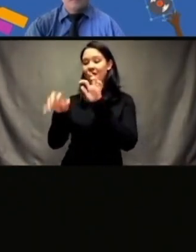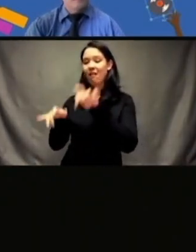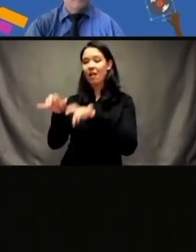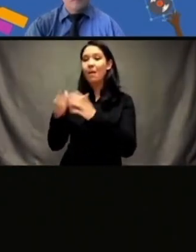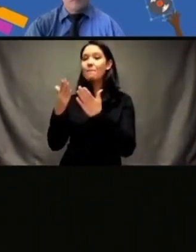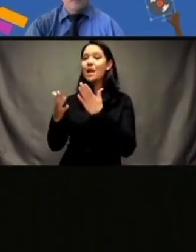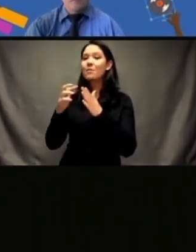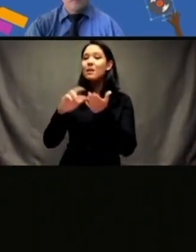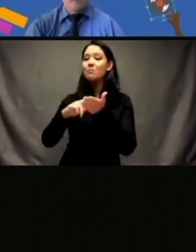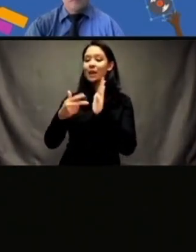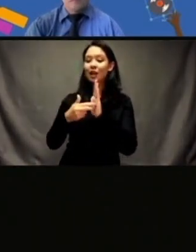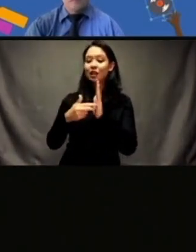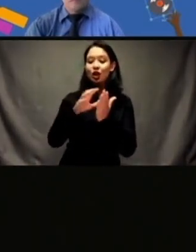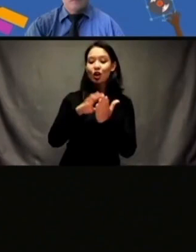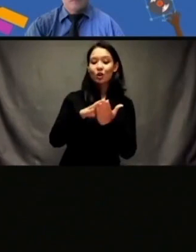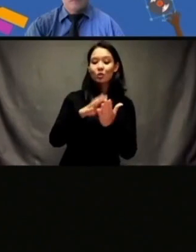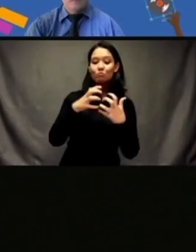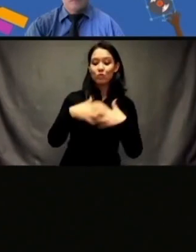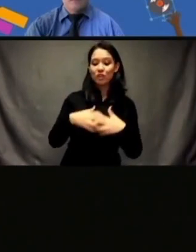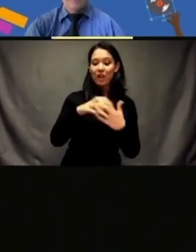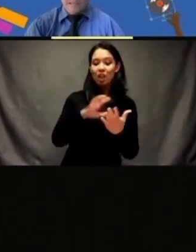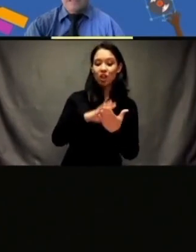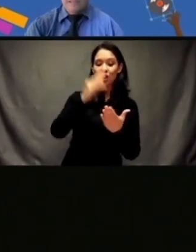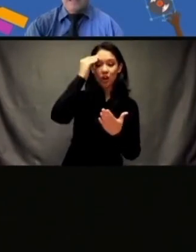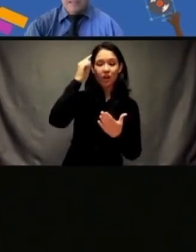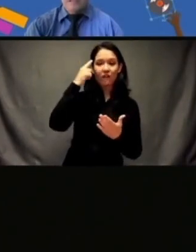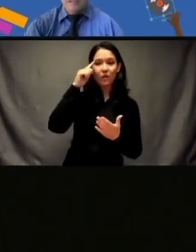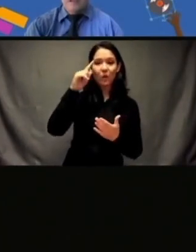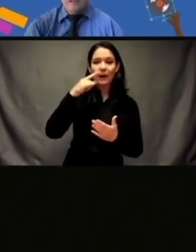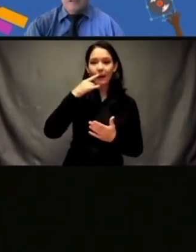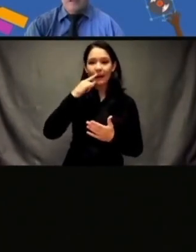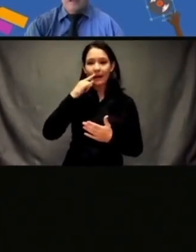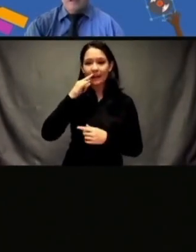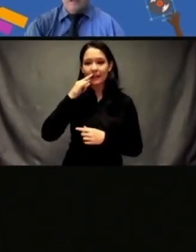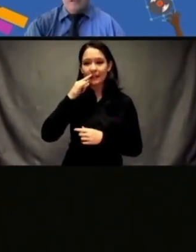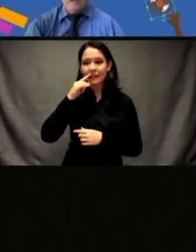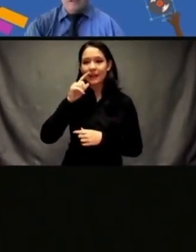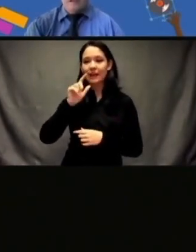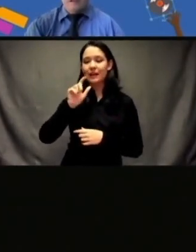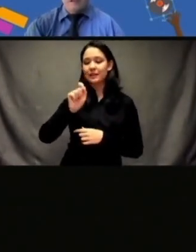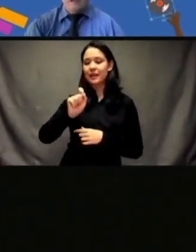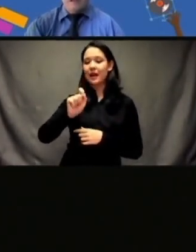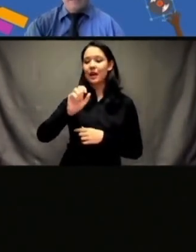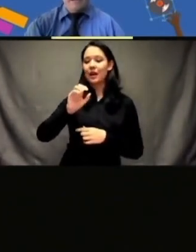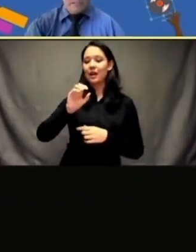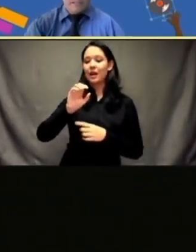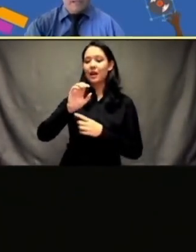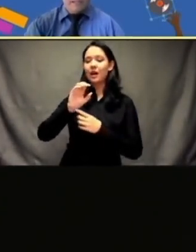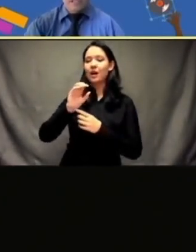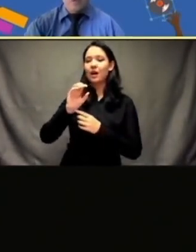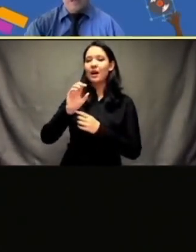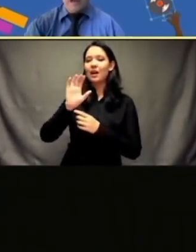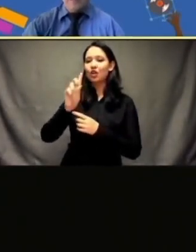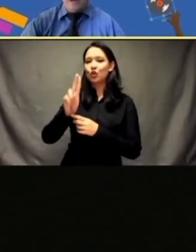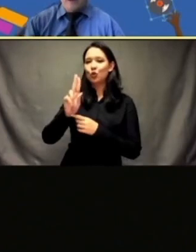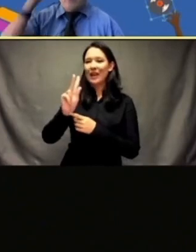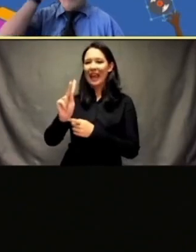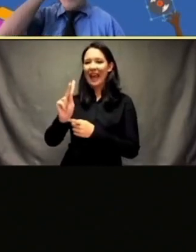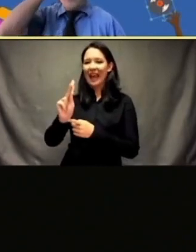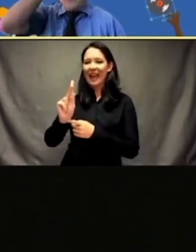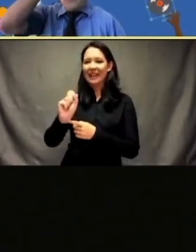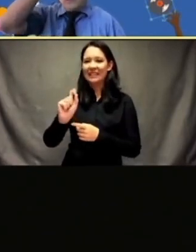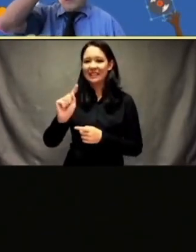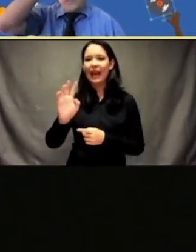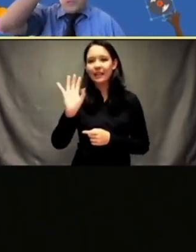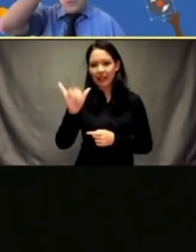to the machine learning for kids.co.uk site. Yes, yes, that's the one that I thought they were